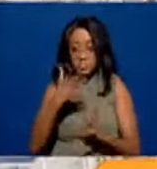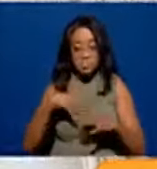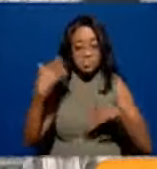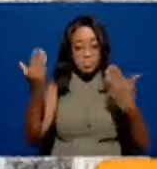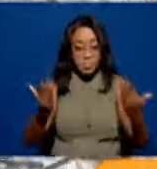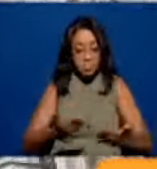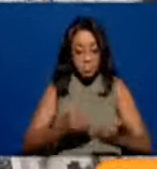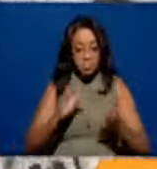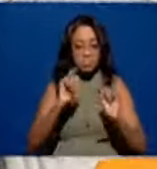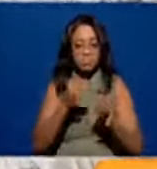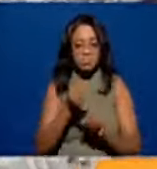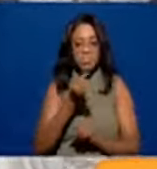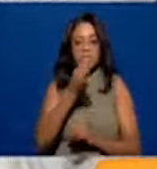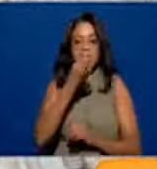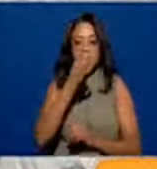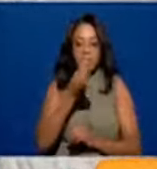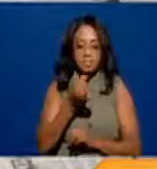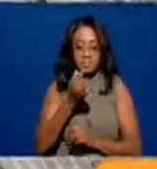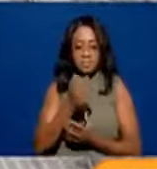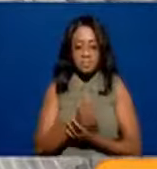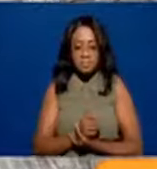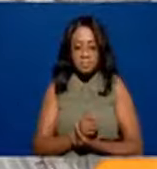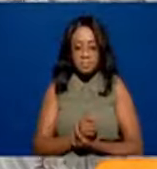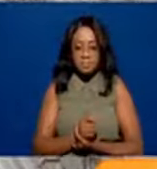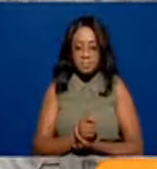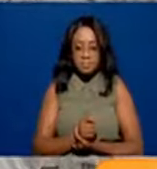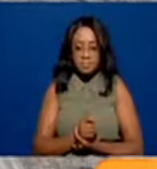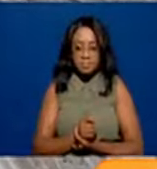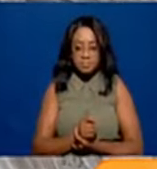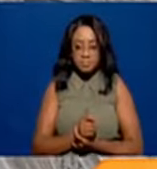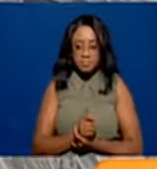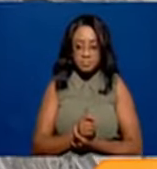to partake in the sacred rituals.